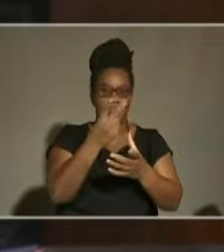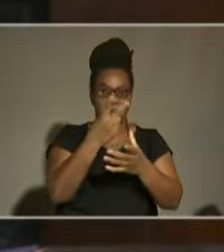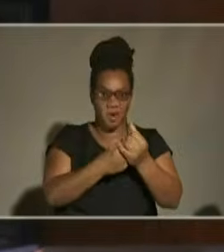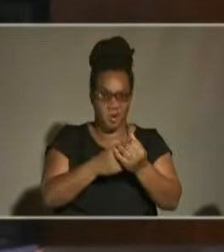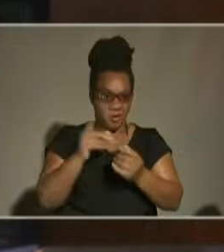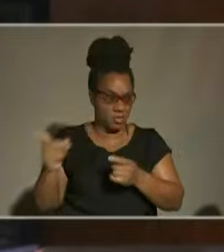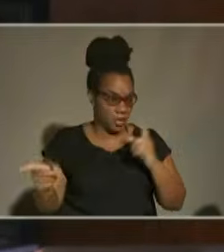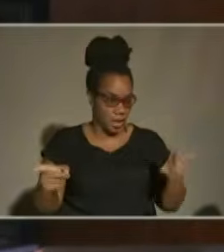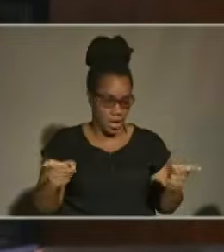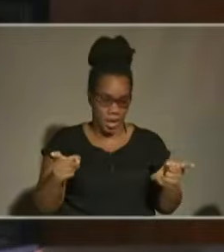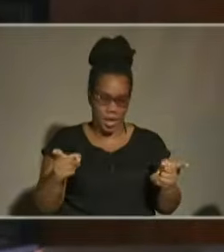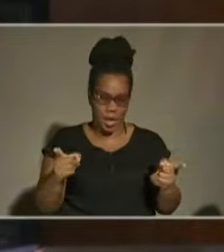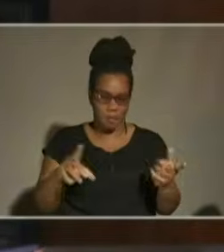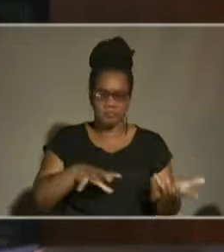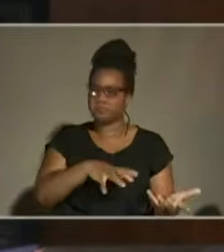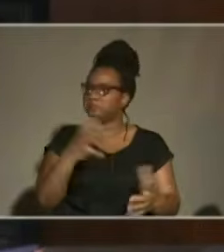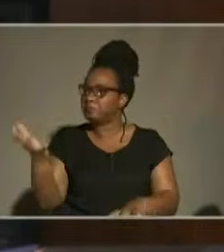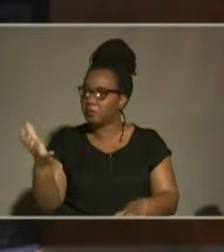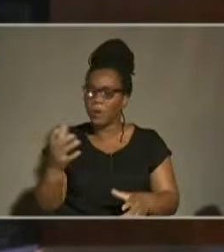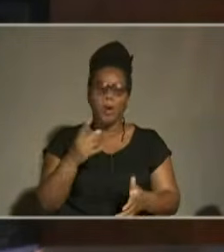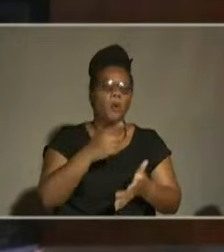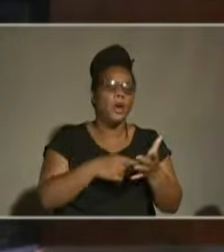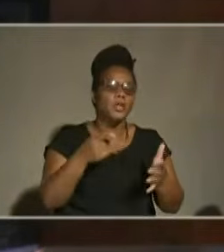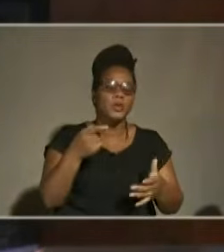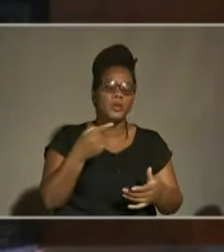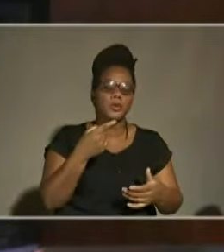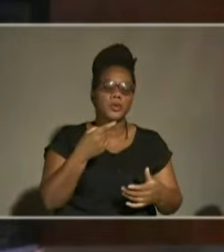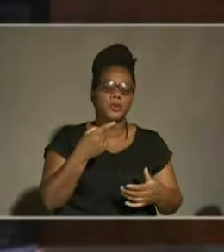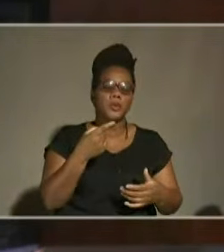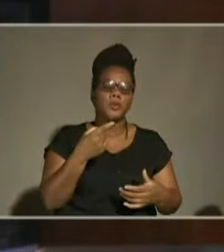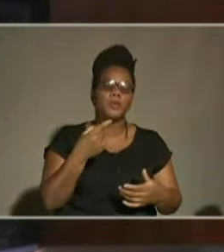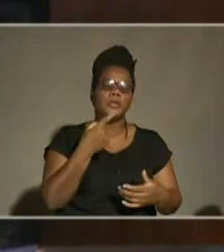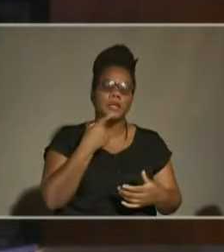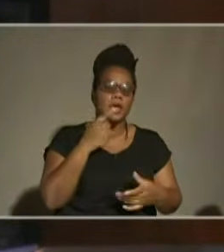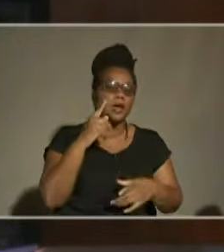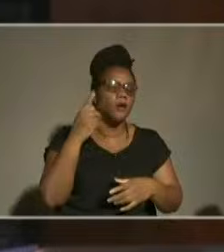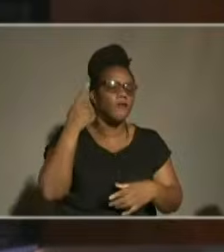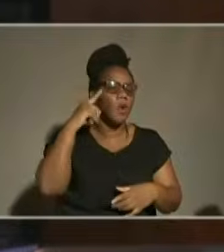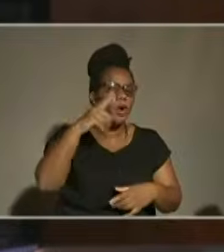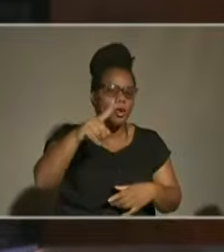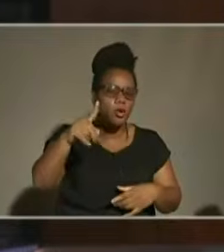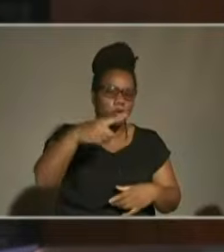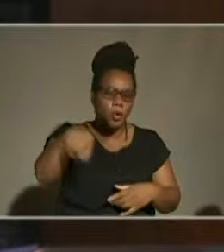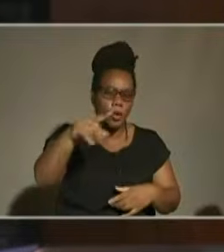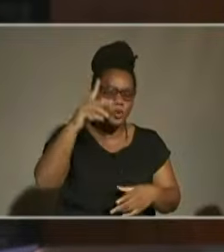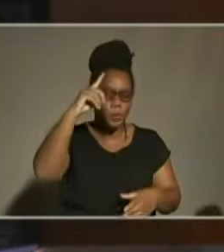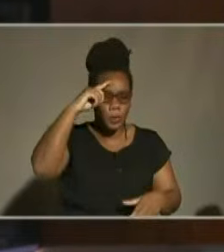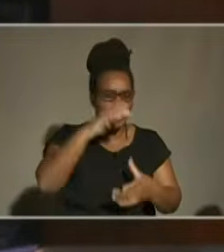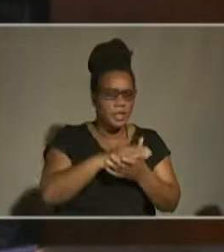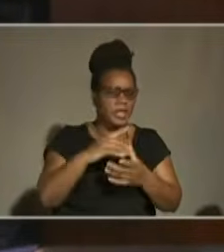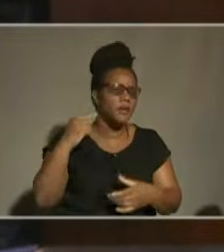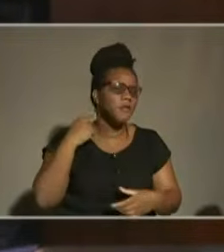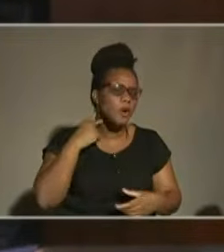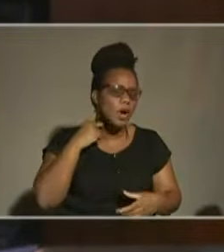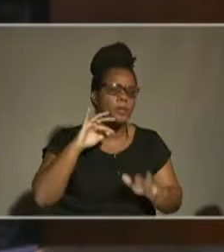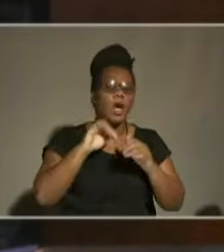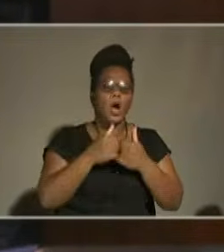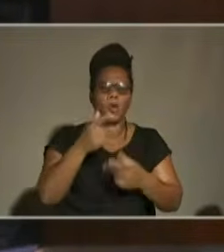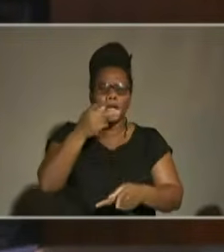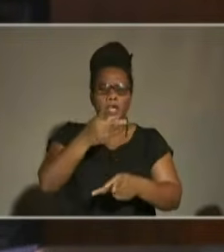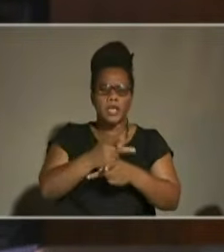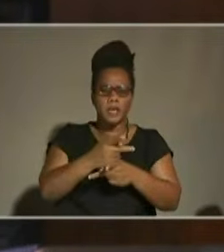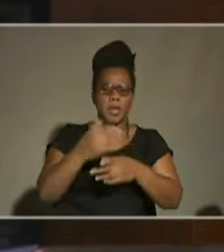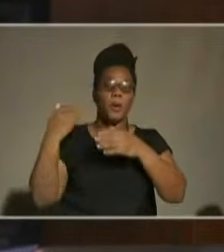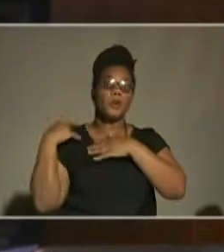say to the significant population of non-voters? And if elected, how will you hold politicians accountable for